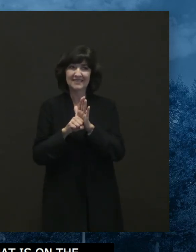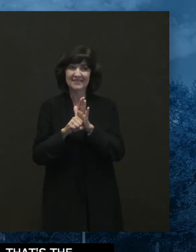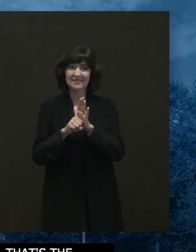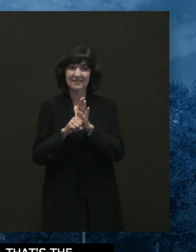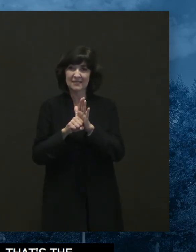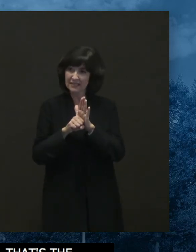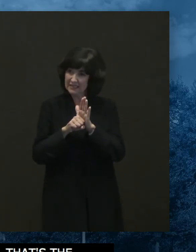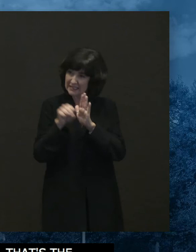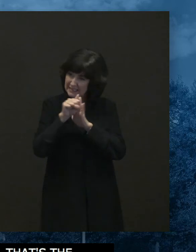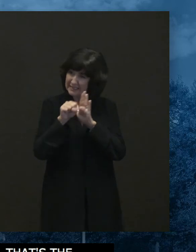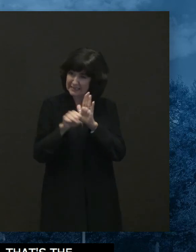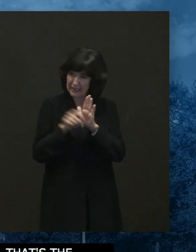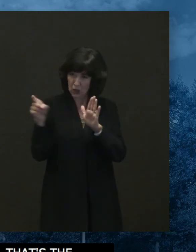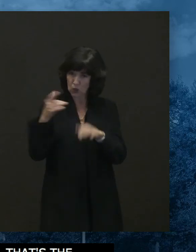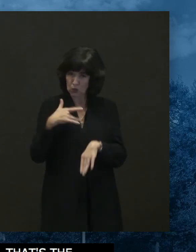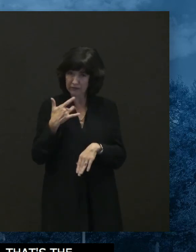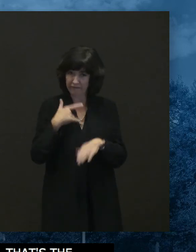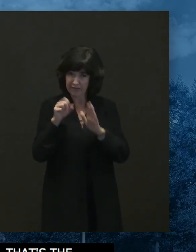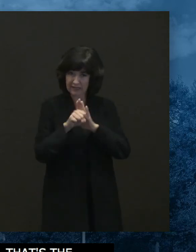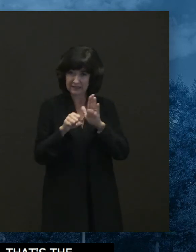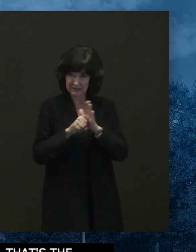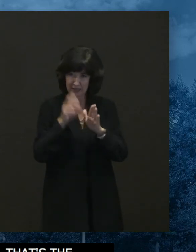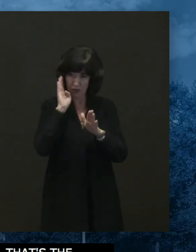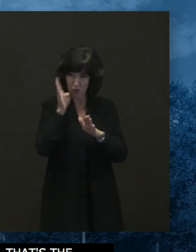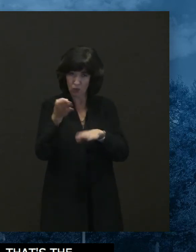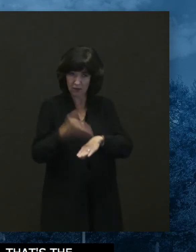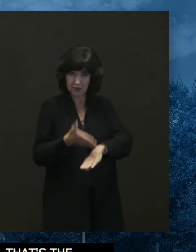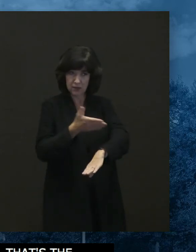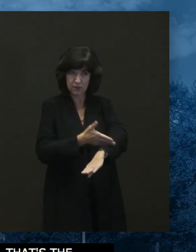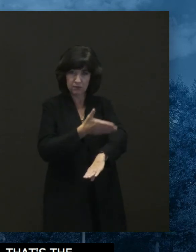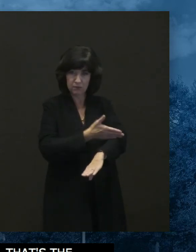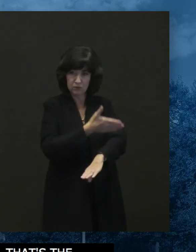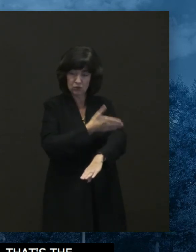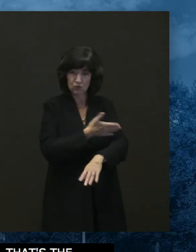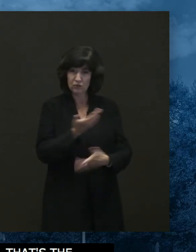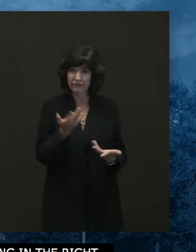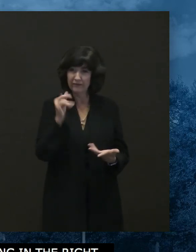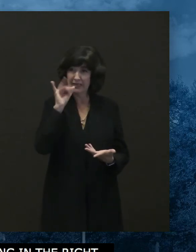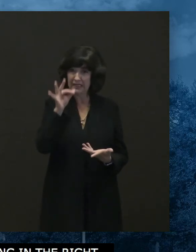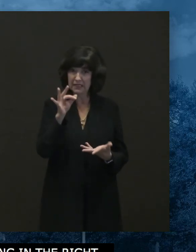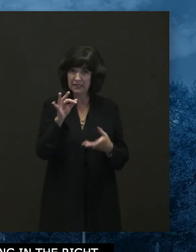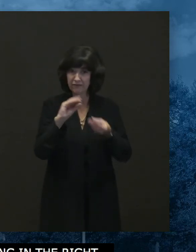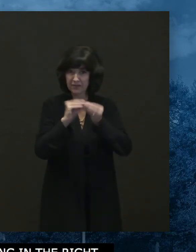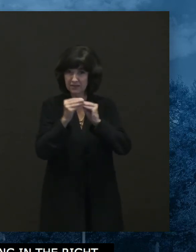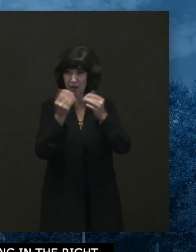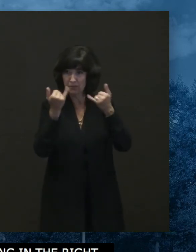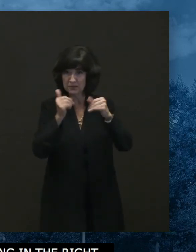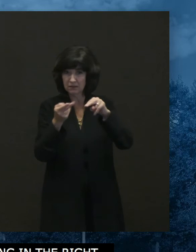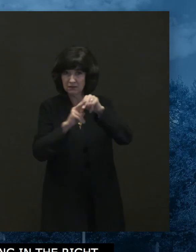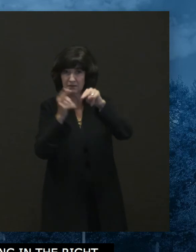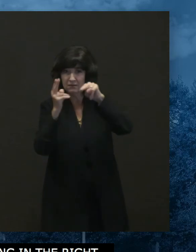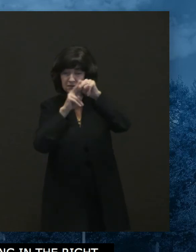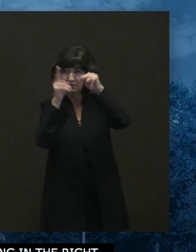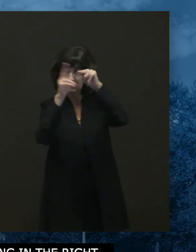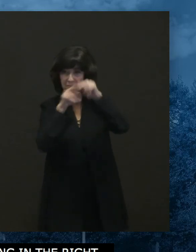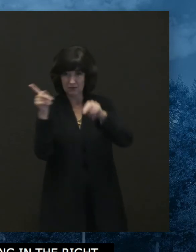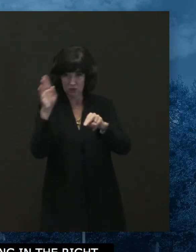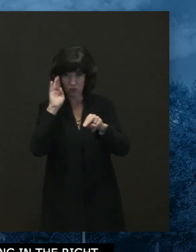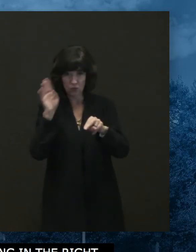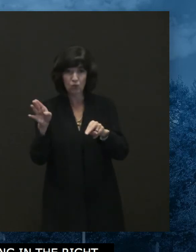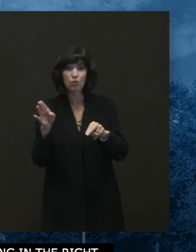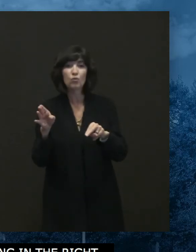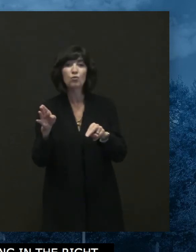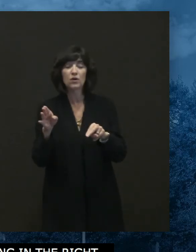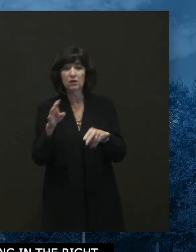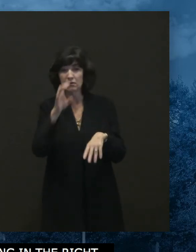heading in the right direction? If this uptick continues, are you going to have to take additional measures, any action,